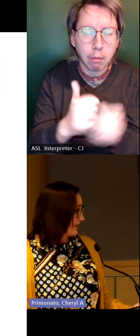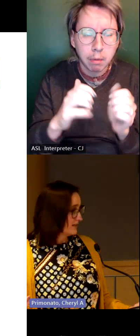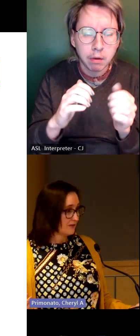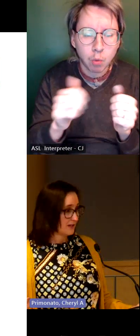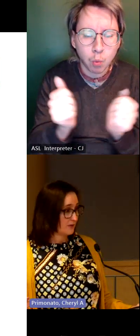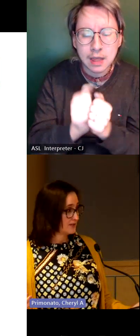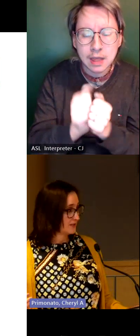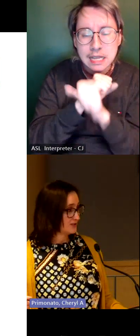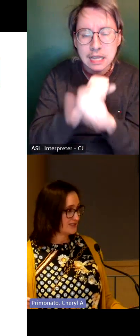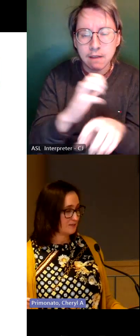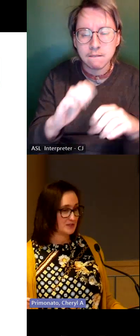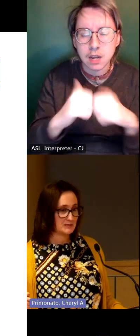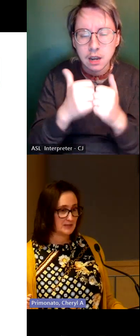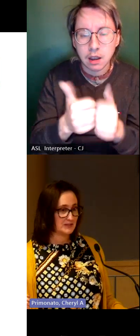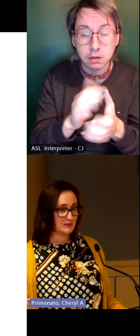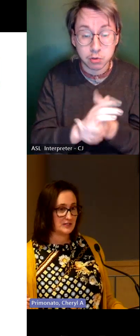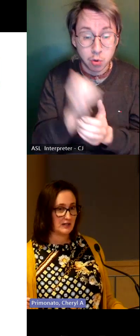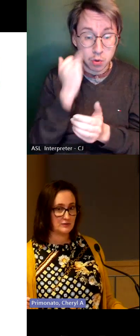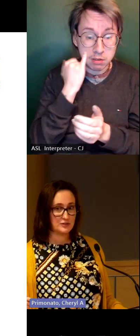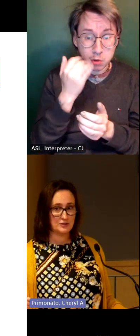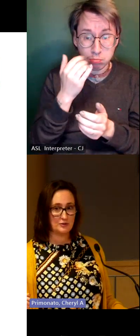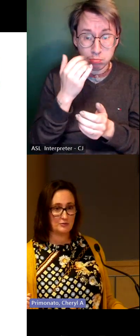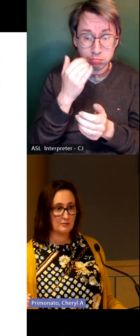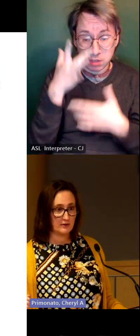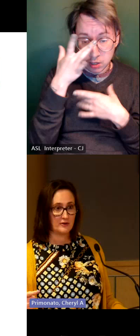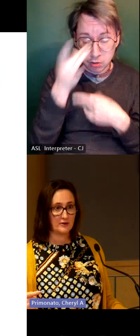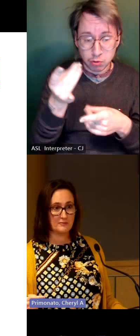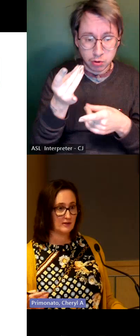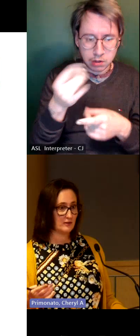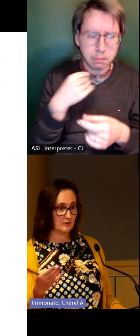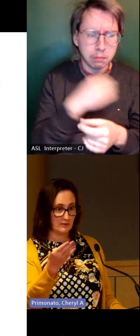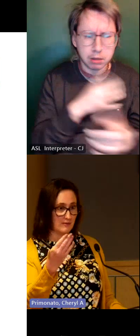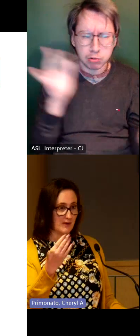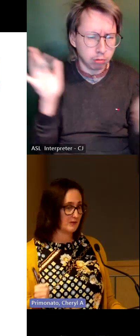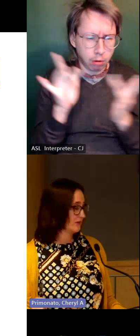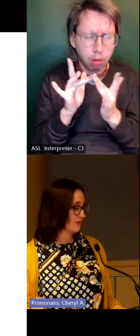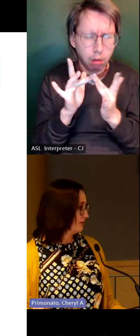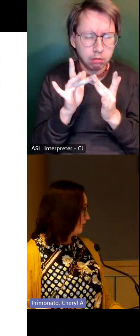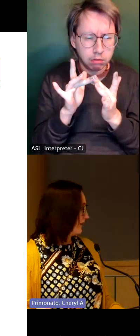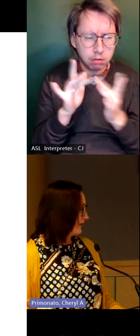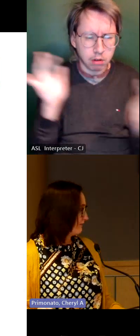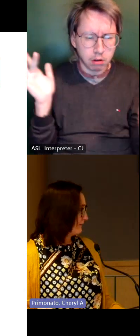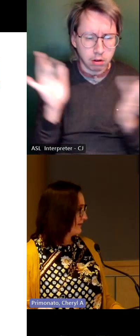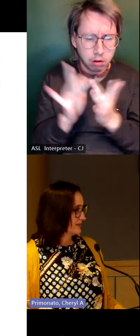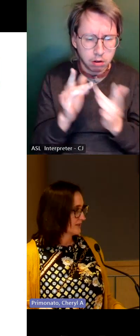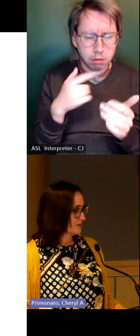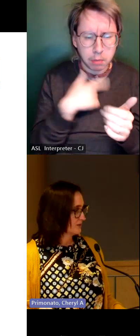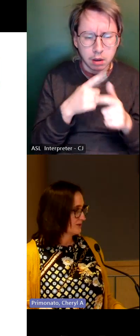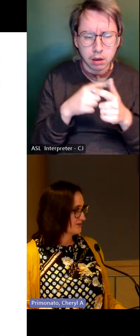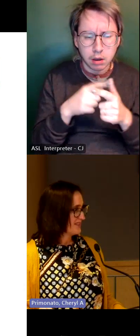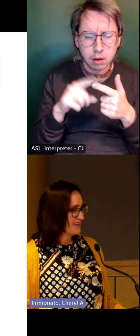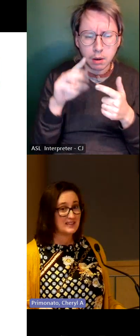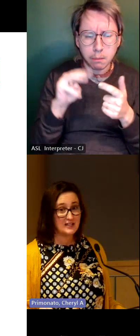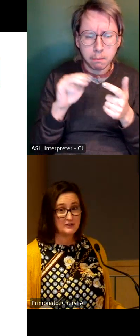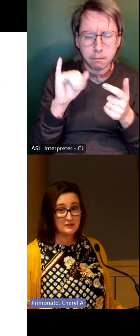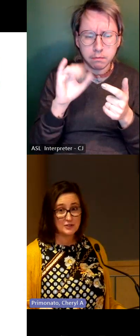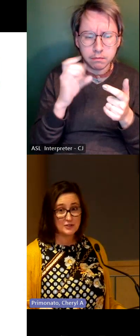offer that again. If anyone is interested, just please reach out to Mike or Michael, and we're happy to get that